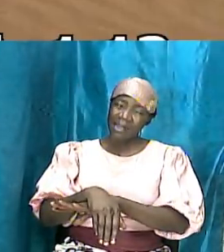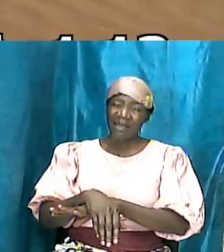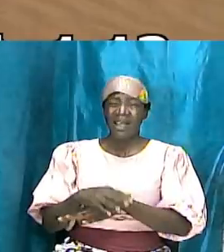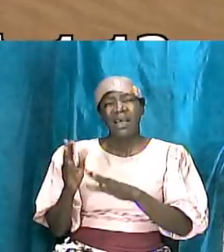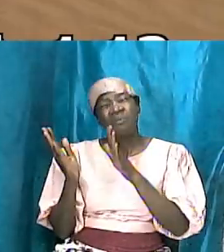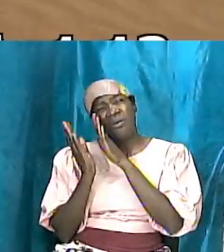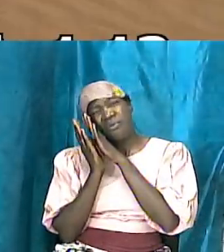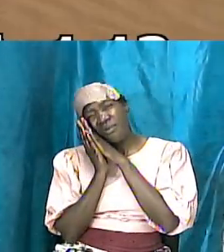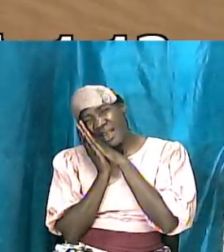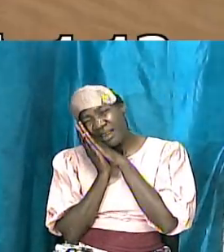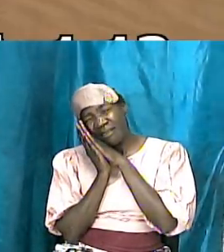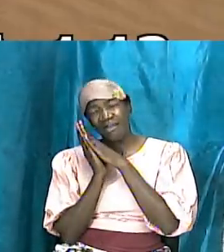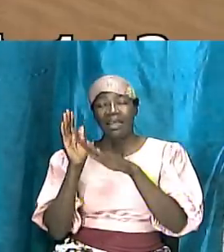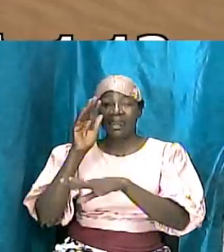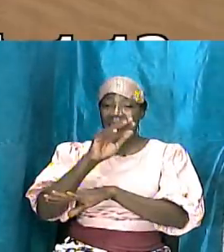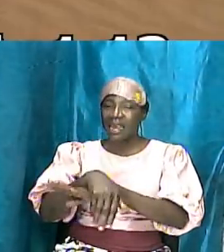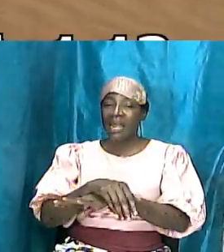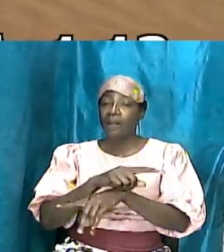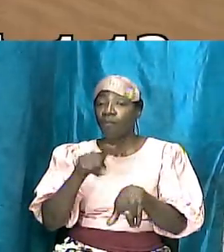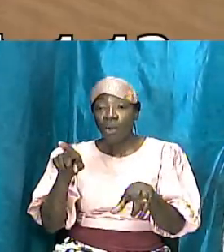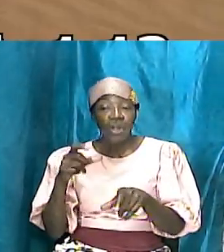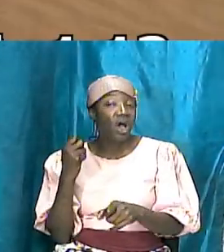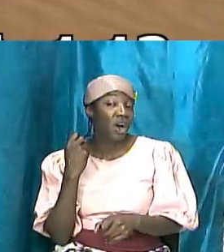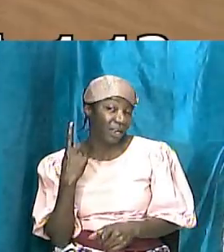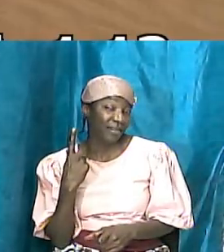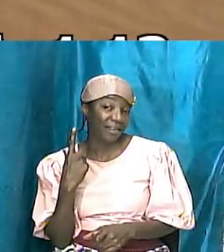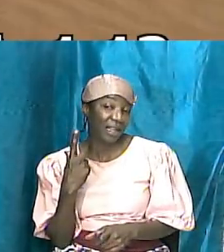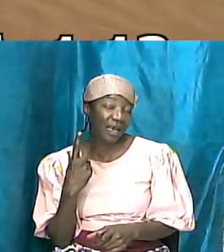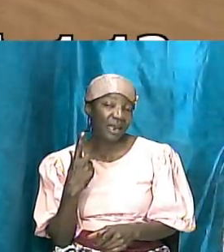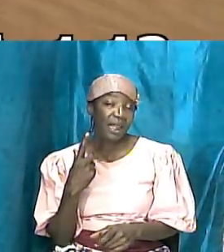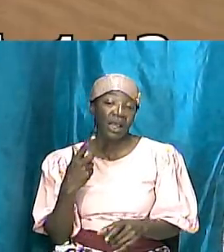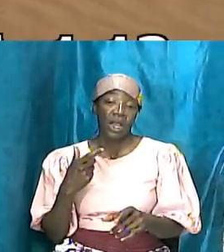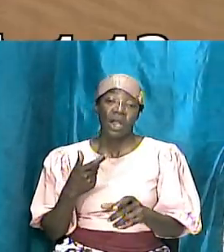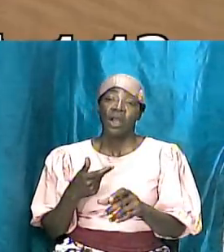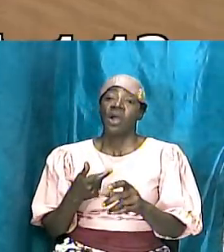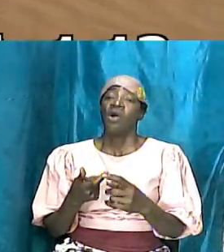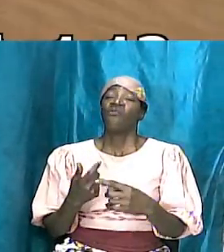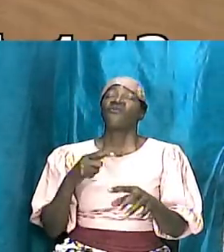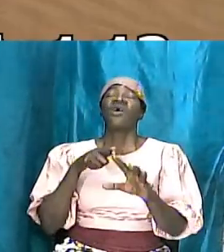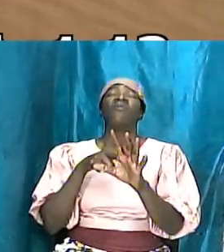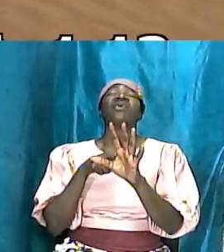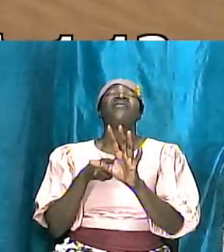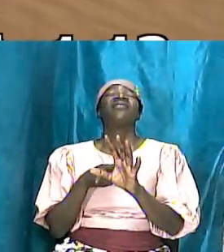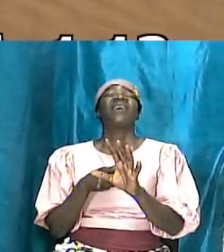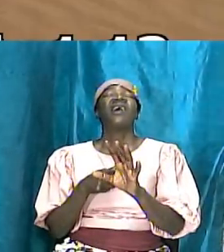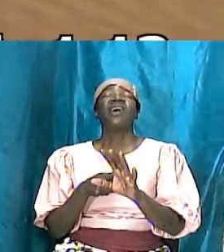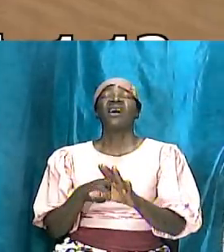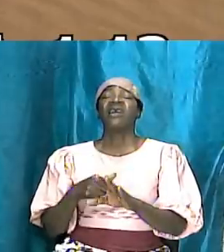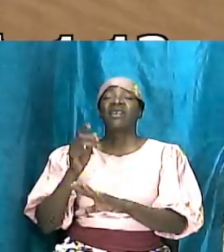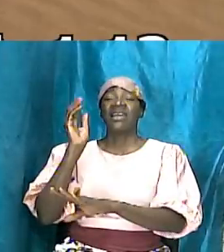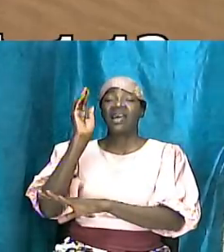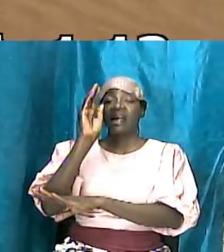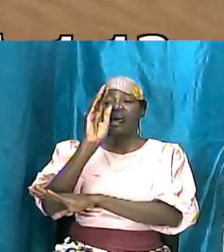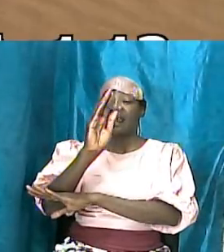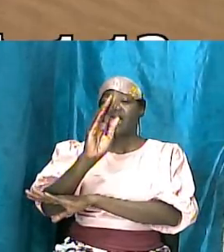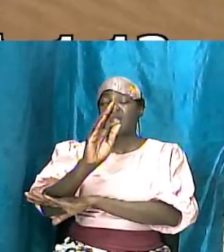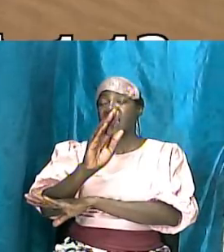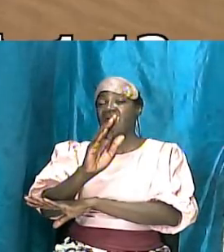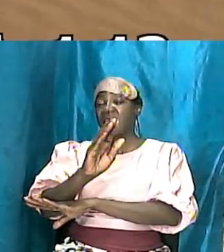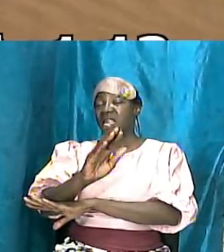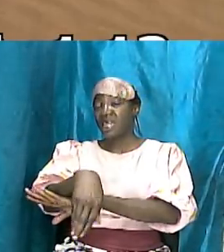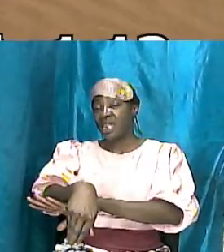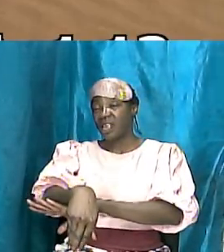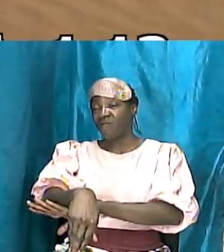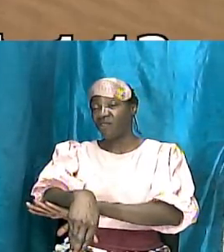in the night. But notice, right from the beginning, God said the evening and the morning, not